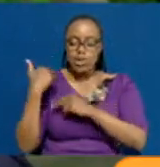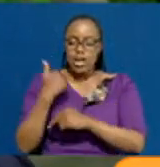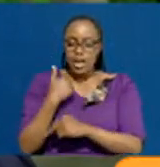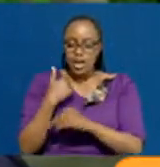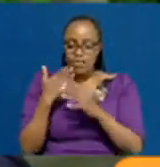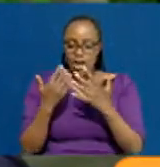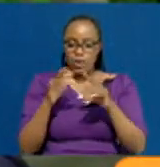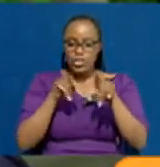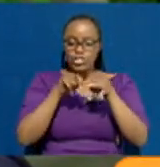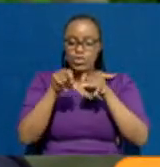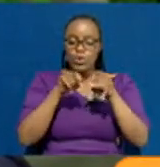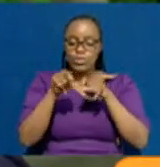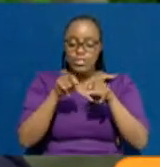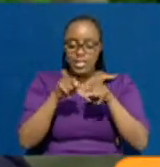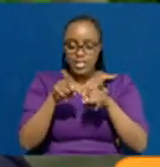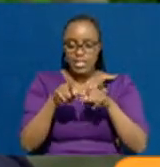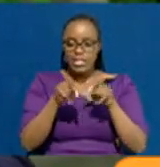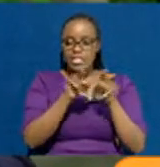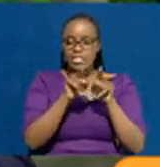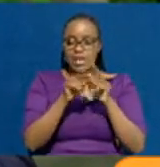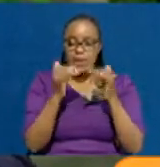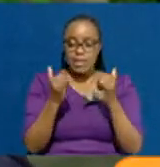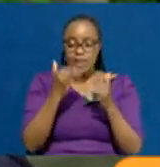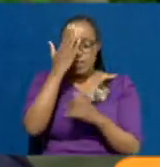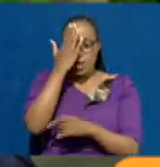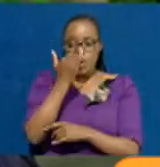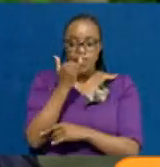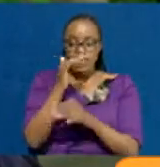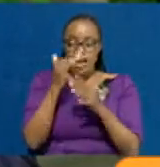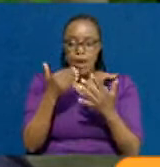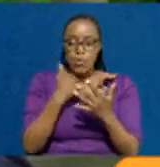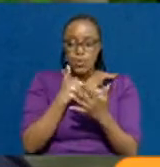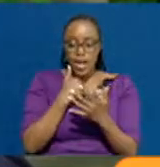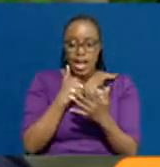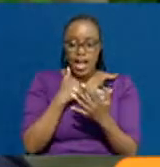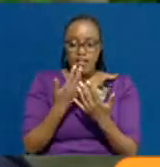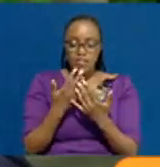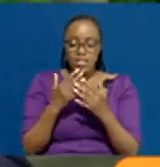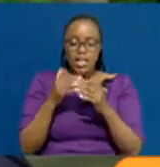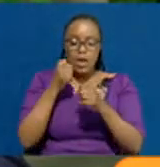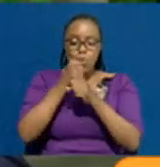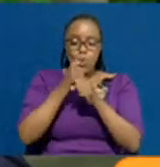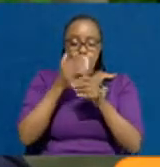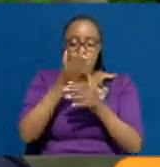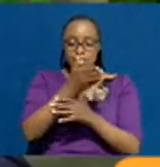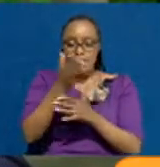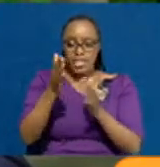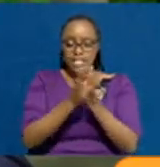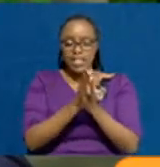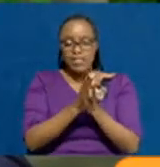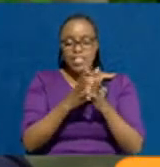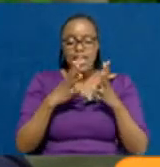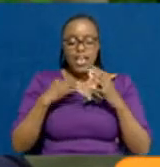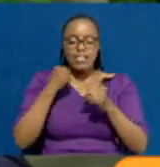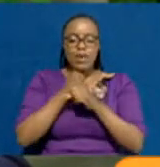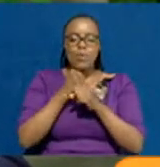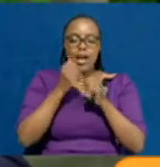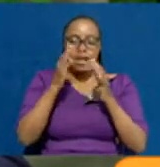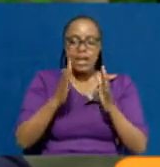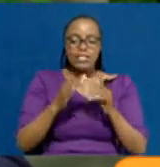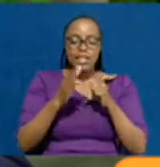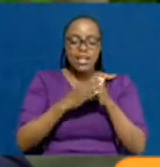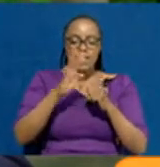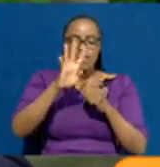in containing the pandemic as it is, because by having the frontline workers, the healthcare workers, close to